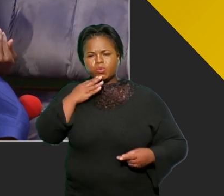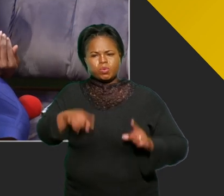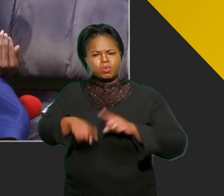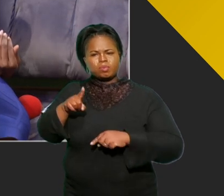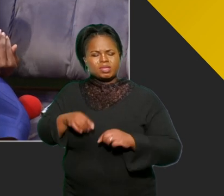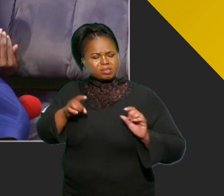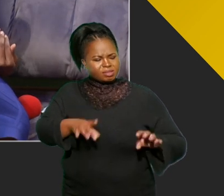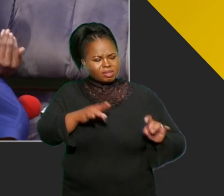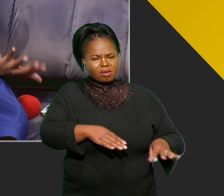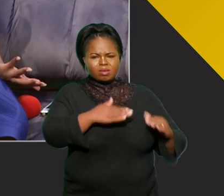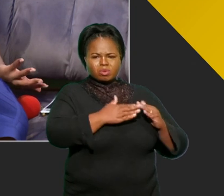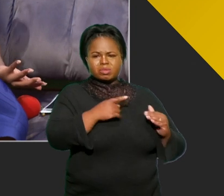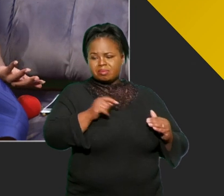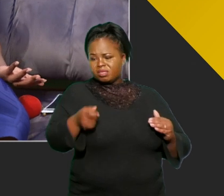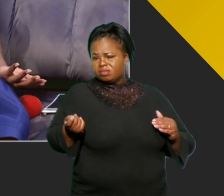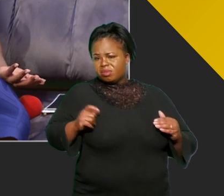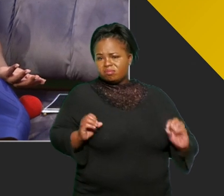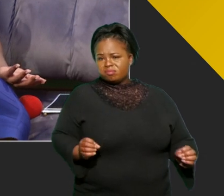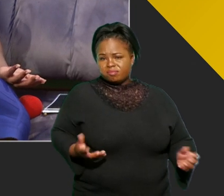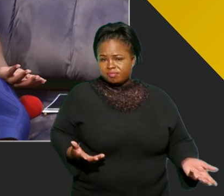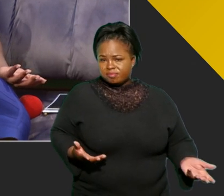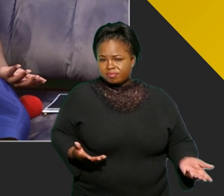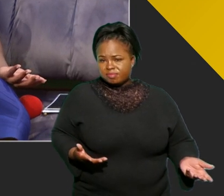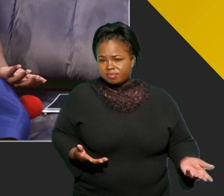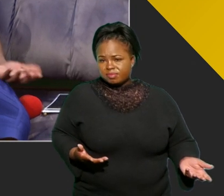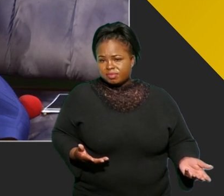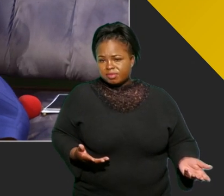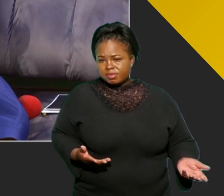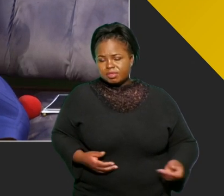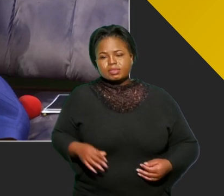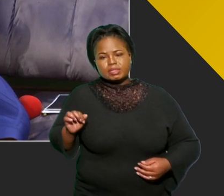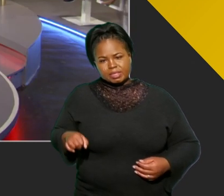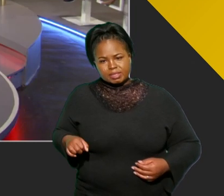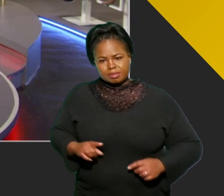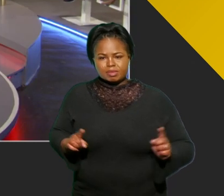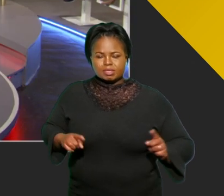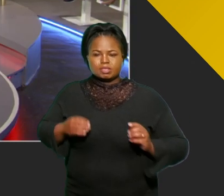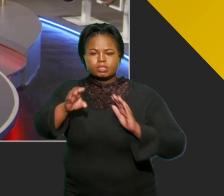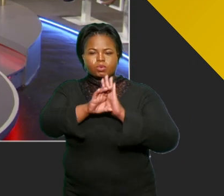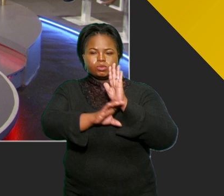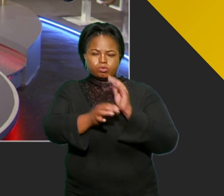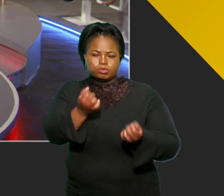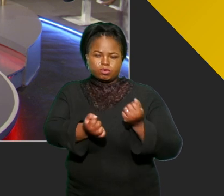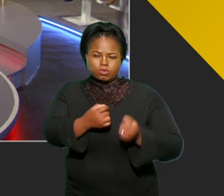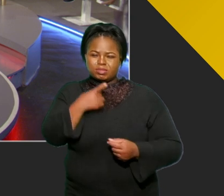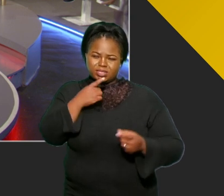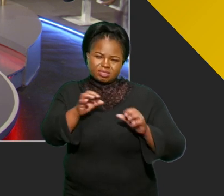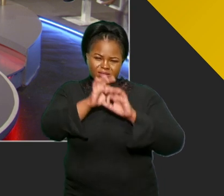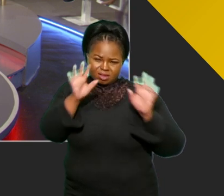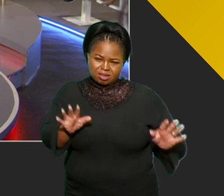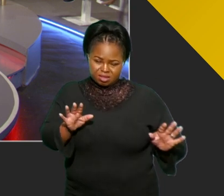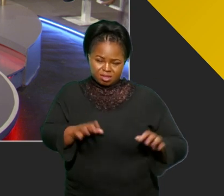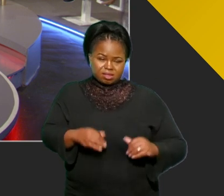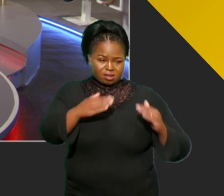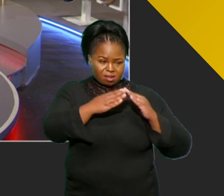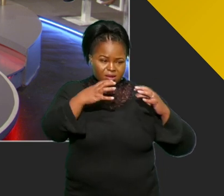suffers also because now I've got someone who's not paying rent. Yes, but the under the case law, the Constitutional Court put it clear that the